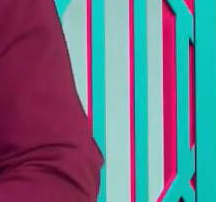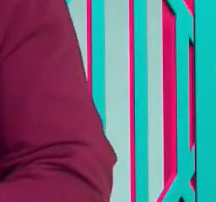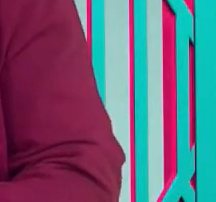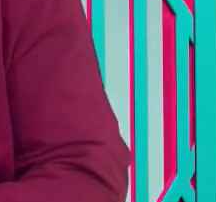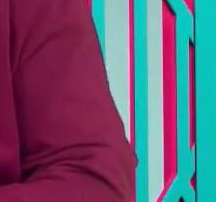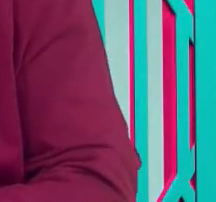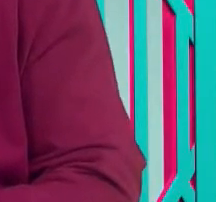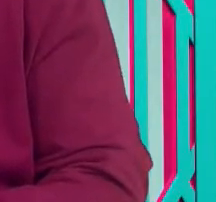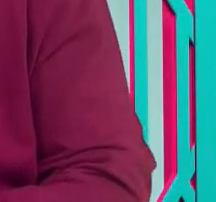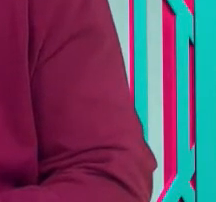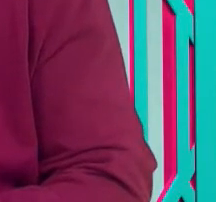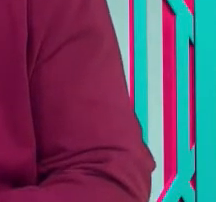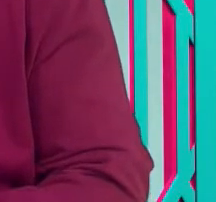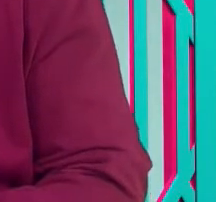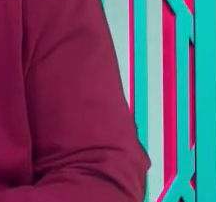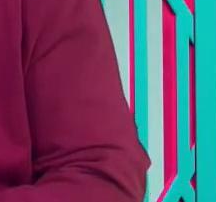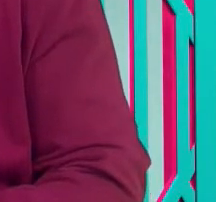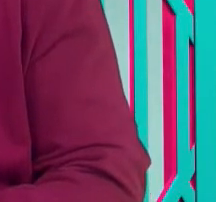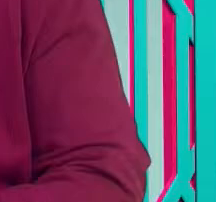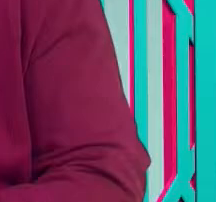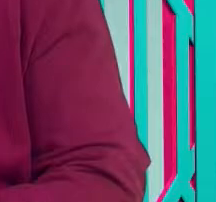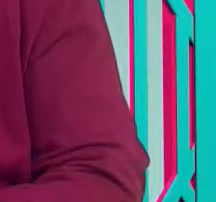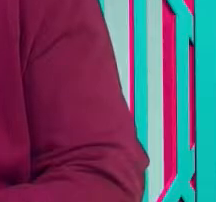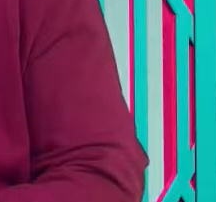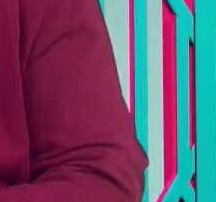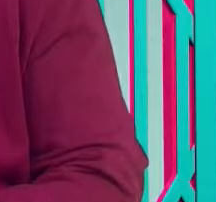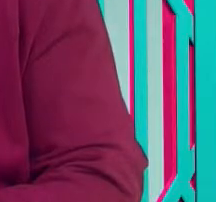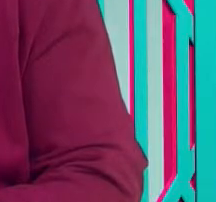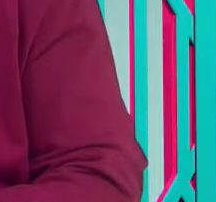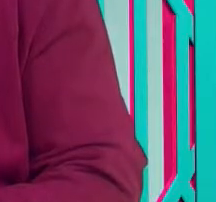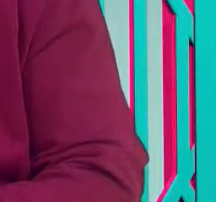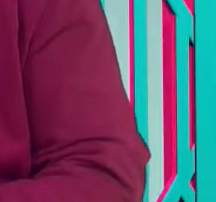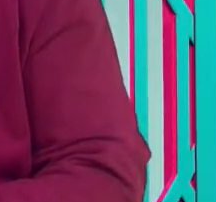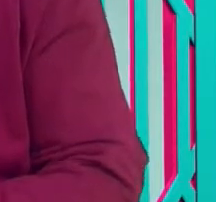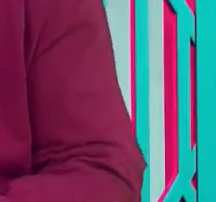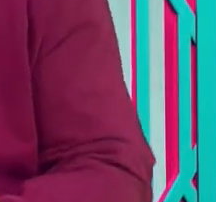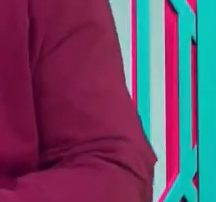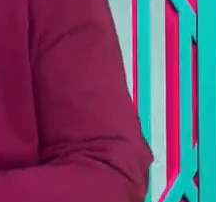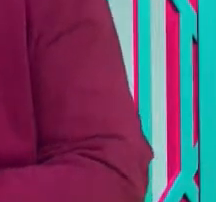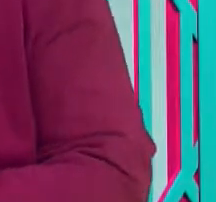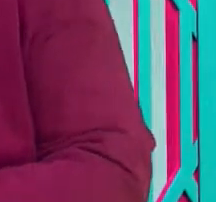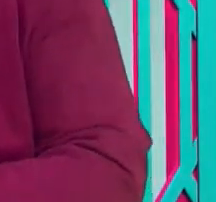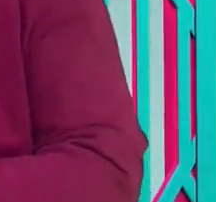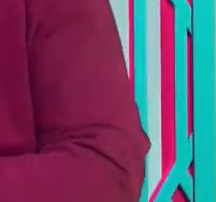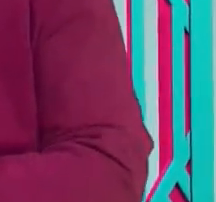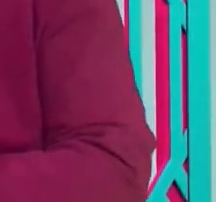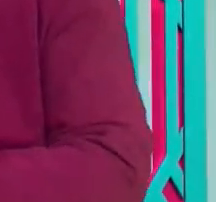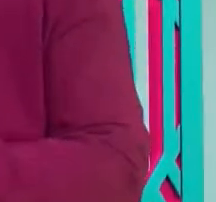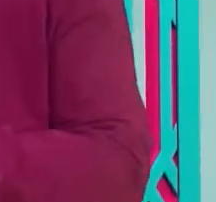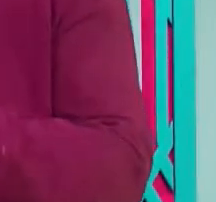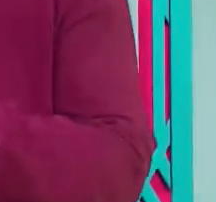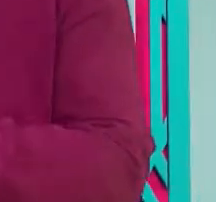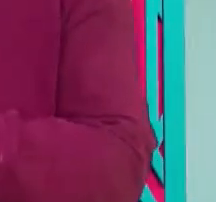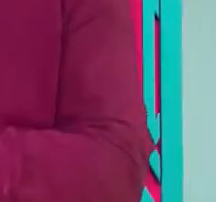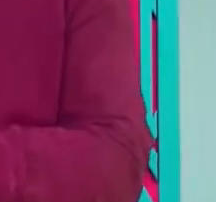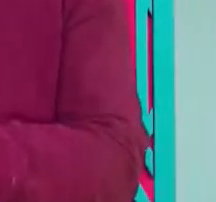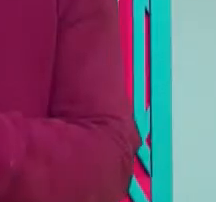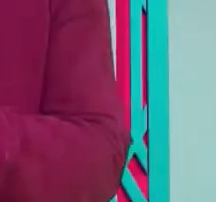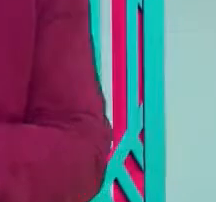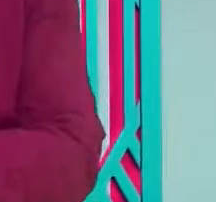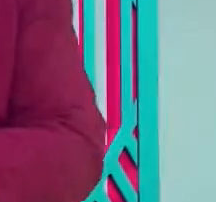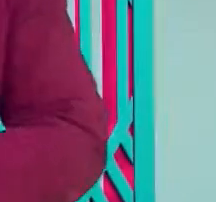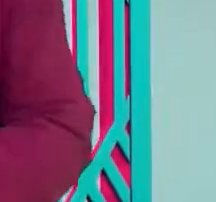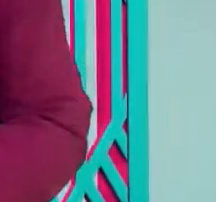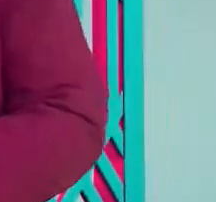you? Yeah. Okay. He took part in the street debate we want to present to